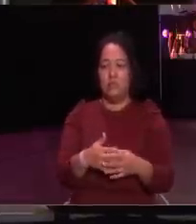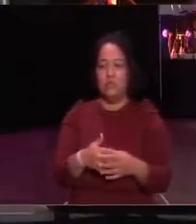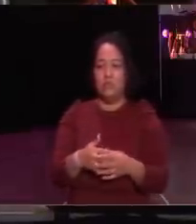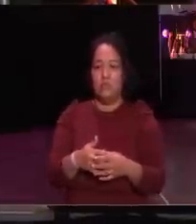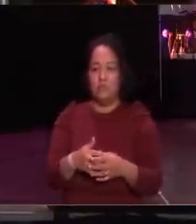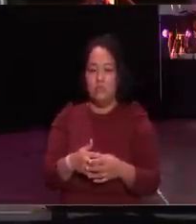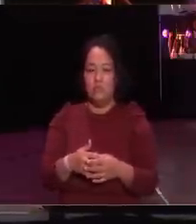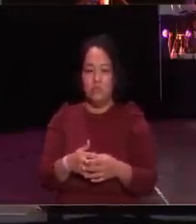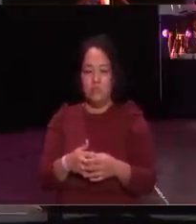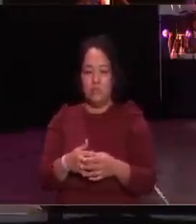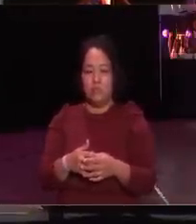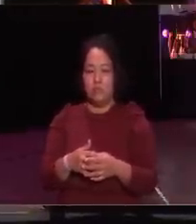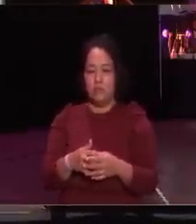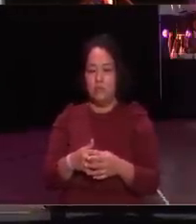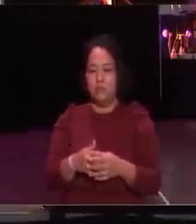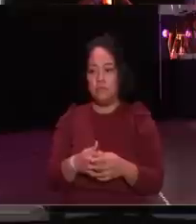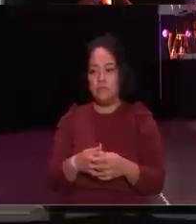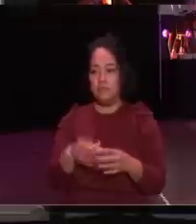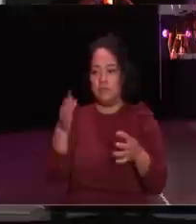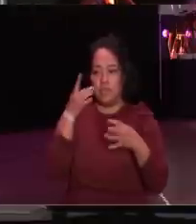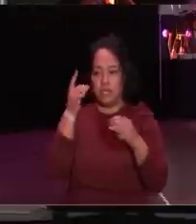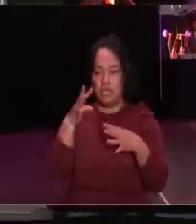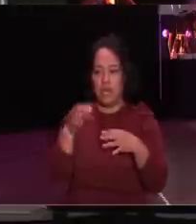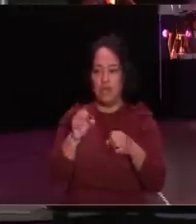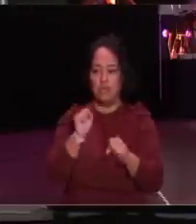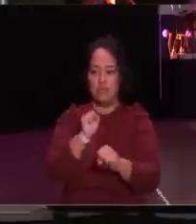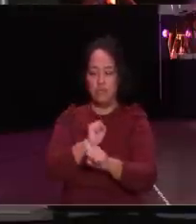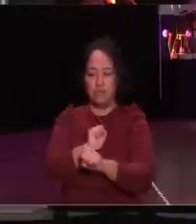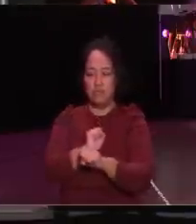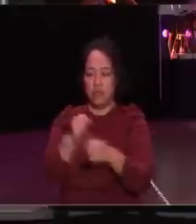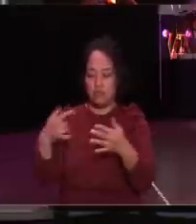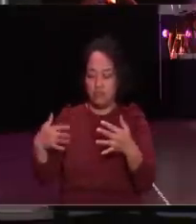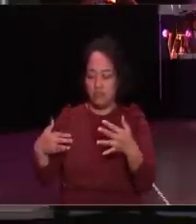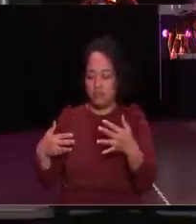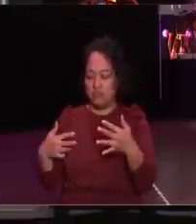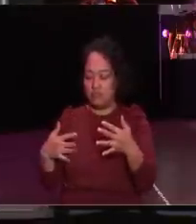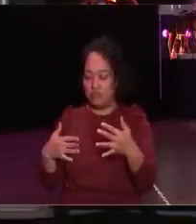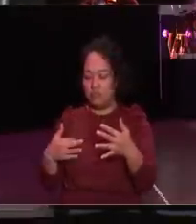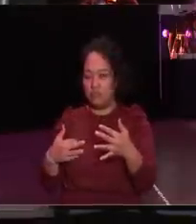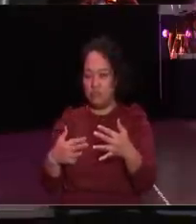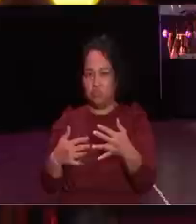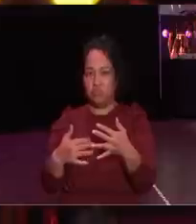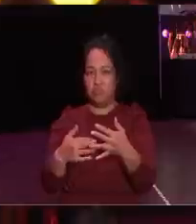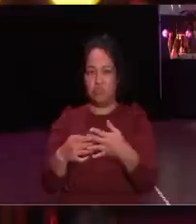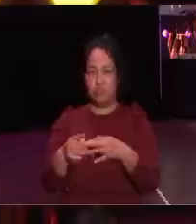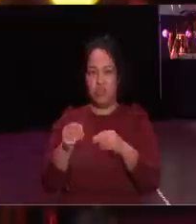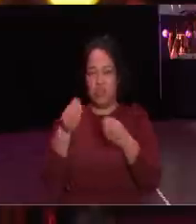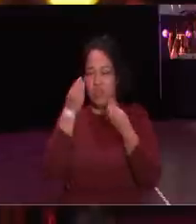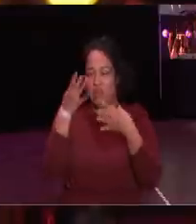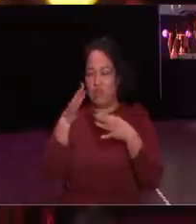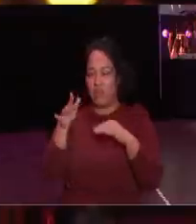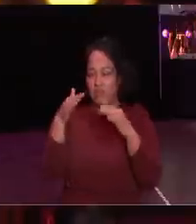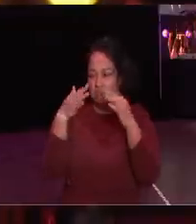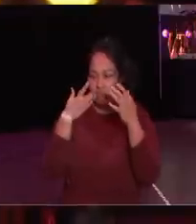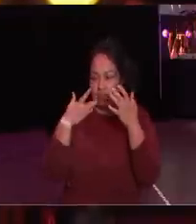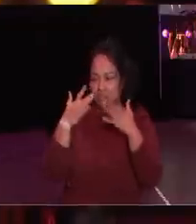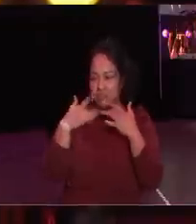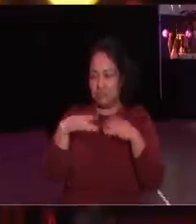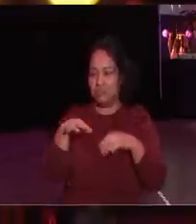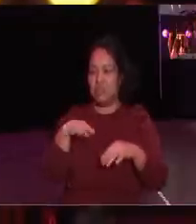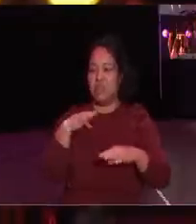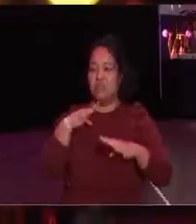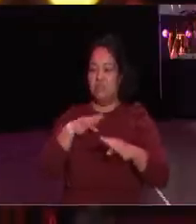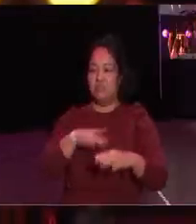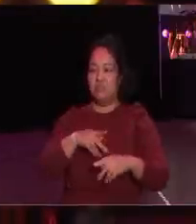No les interesa la trayectoria. They don't care about that trajectory. No les interesan las lágrimas. They don't care about the las tears, luchas, las crisis, los problemas. The struggles,